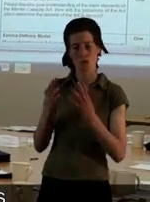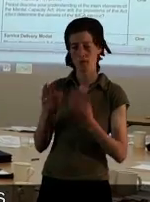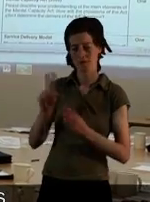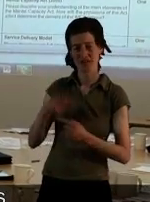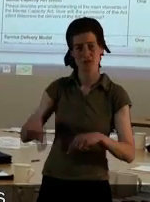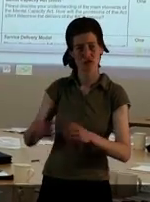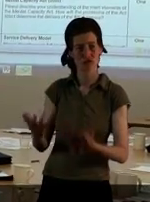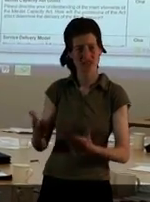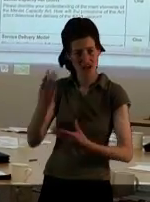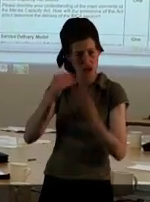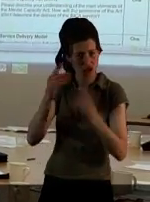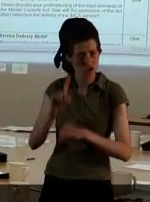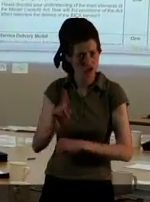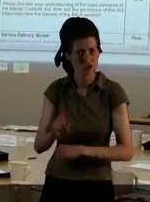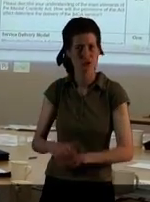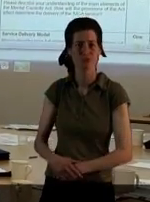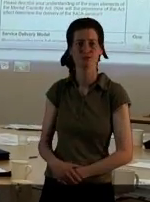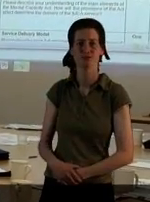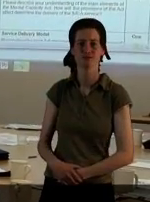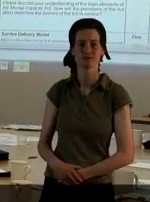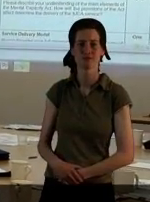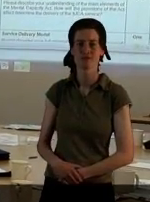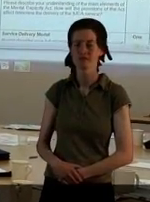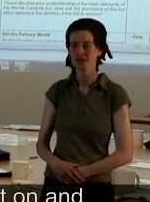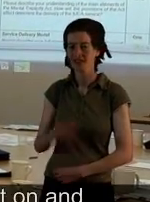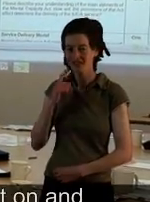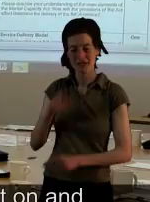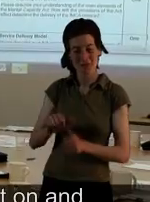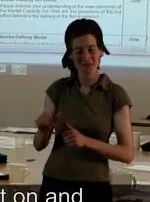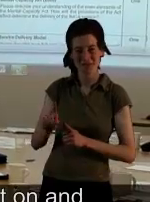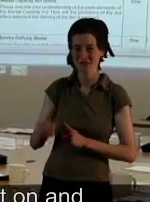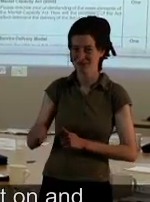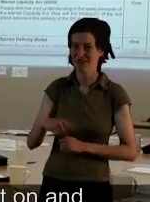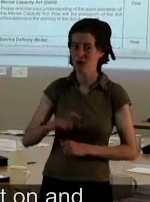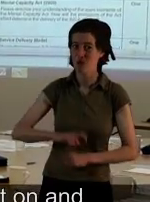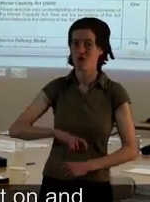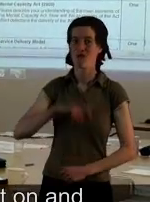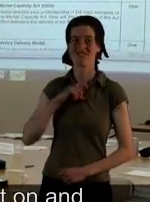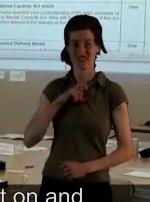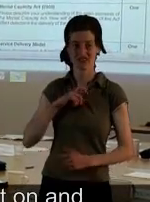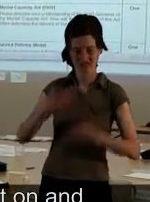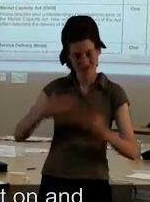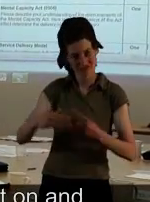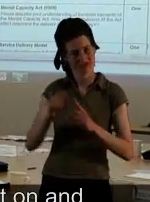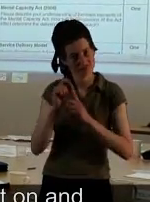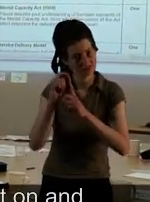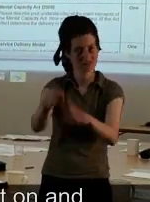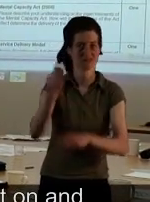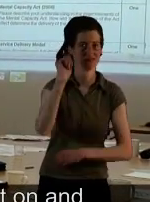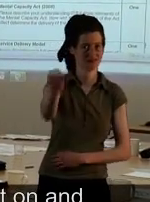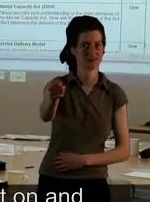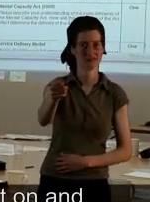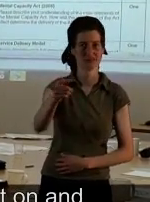are on the ground. What do you hope people will take away from today? It would be have the confidence to get on